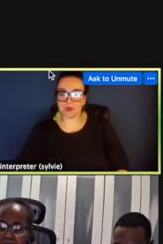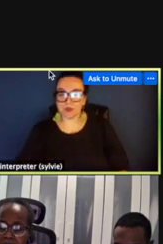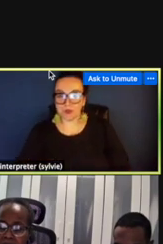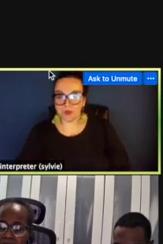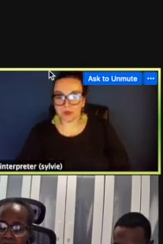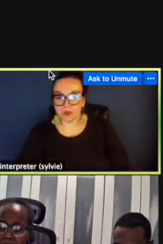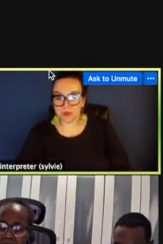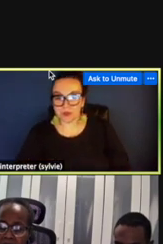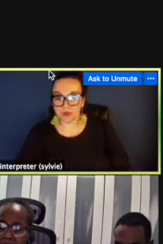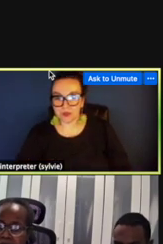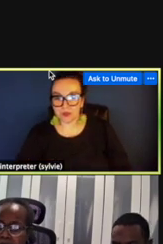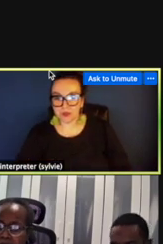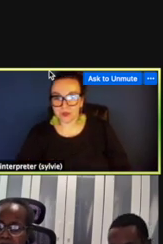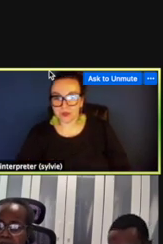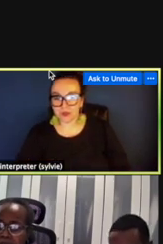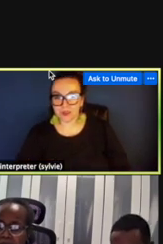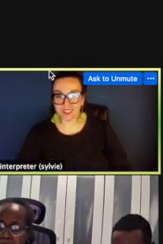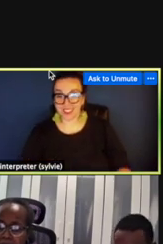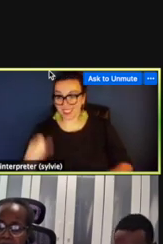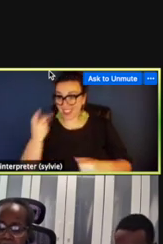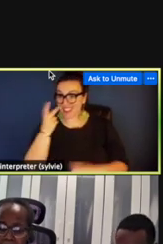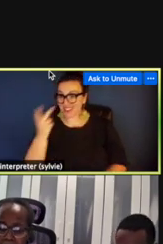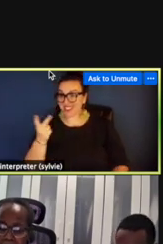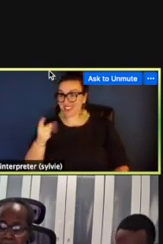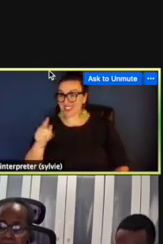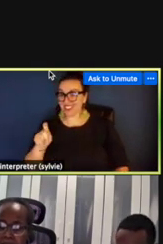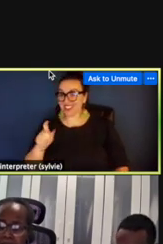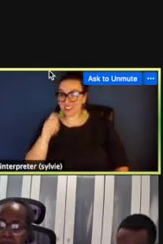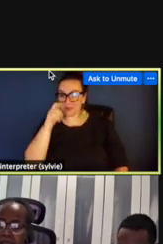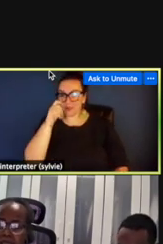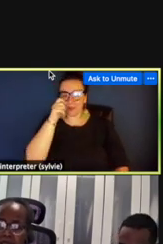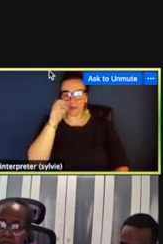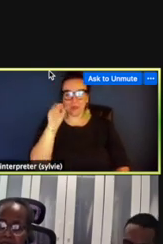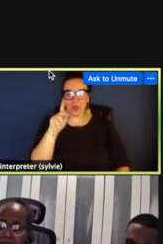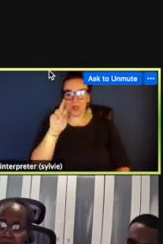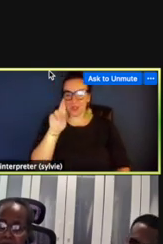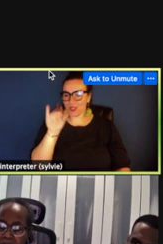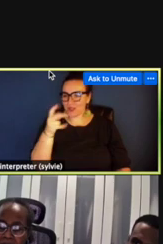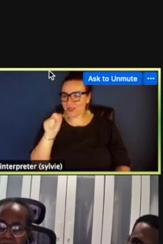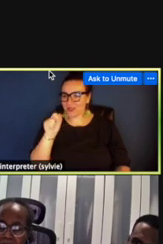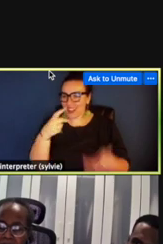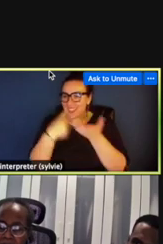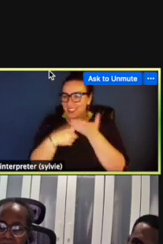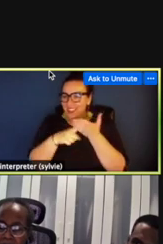Can you guys see that? Mm-hmm. All right. So Ryan, let's talk about your trip to Memphis,